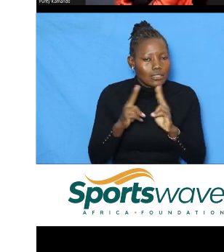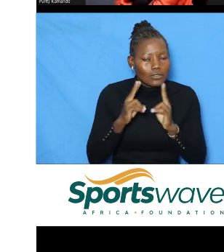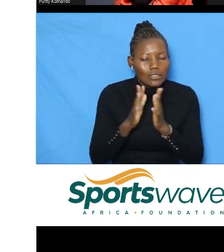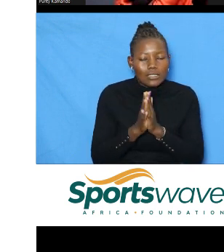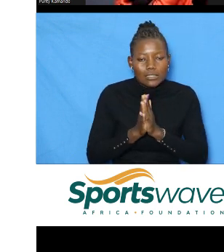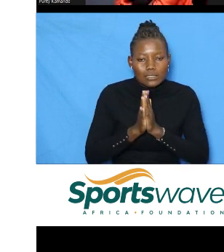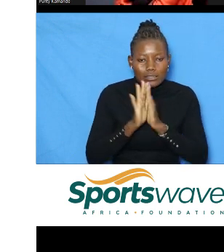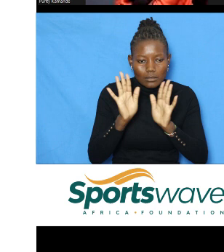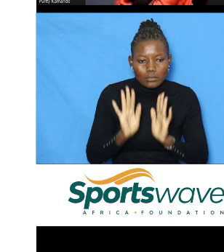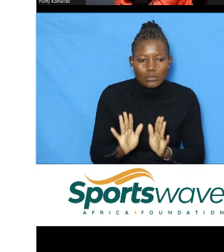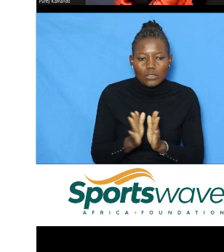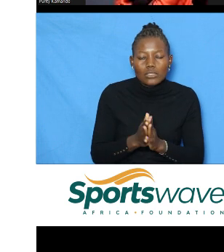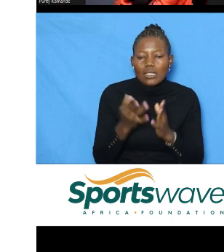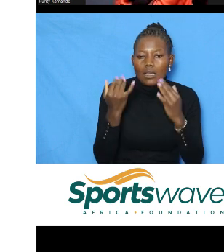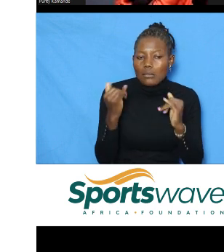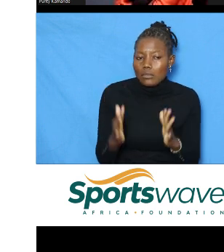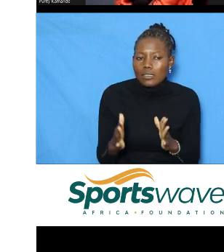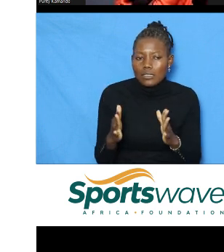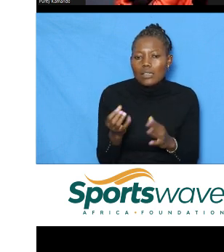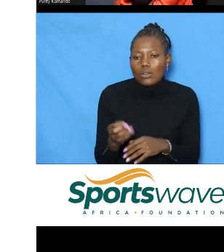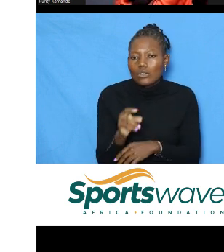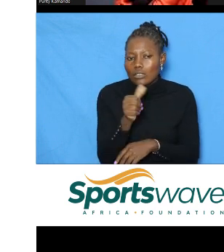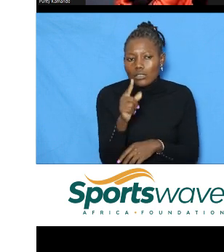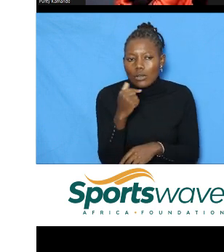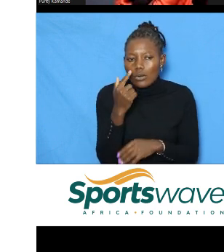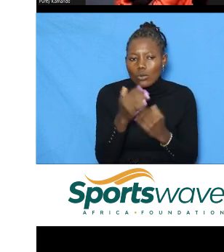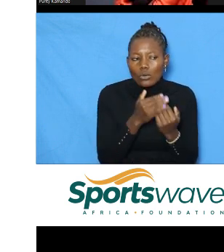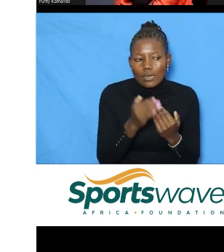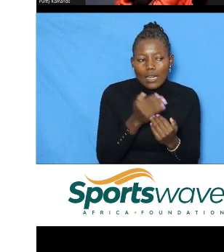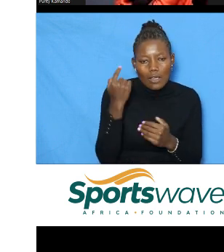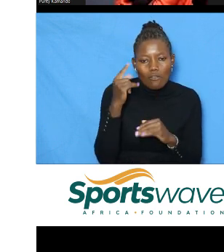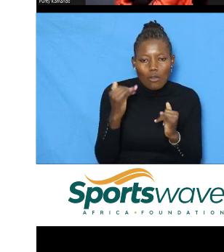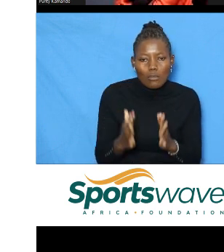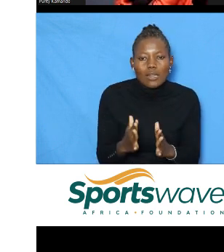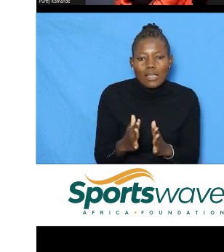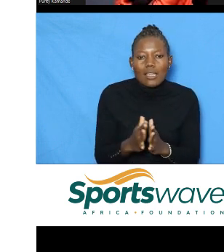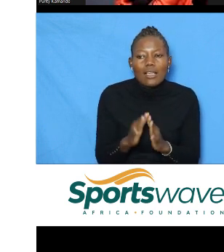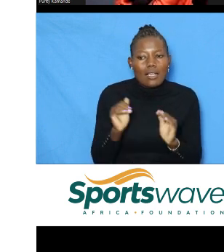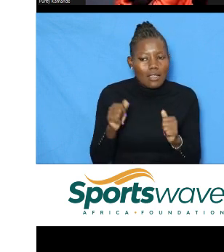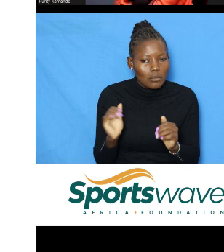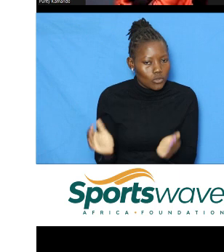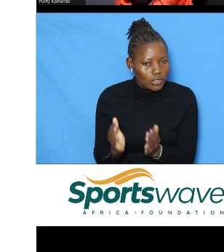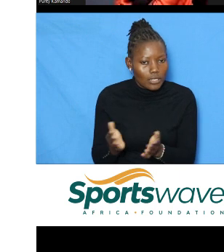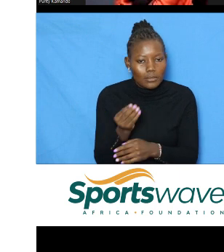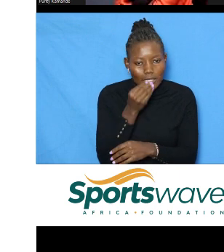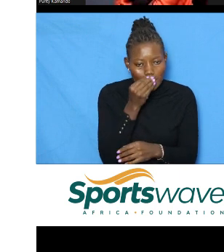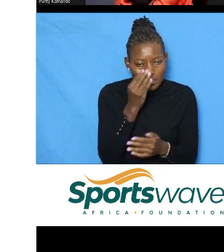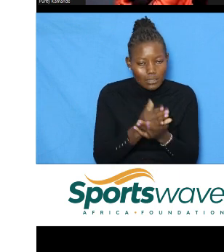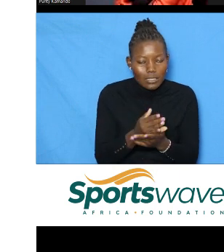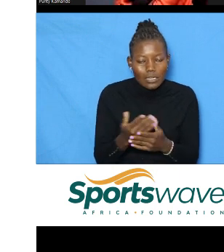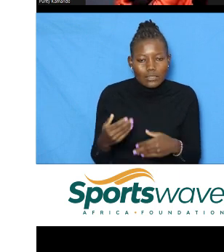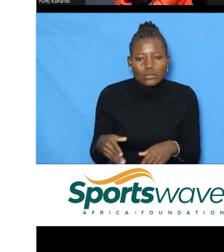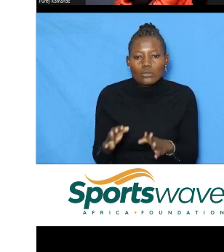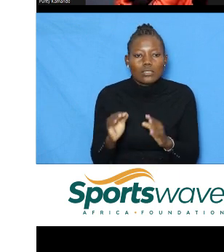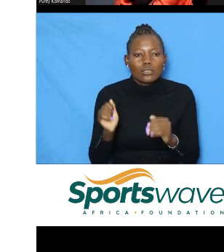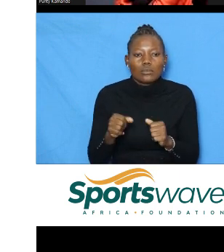should be that an athlete or whoever is taking care of these athletes is able to encourage them to eat the right way, to be able